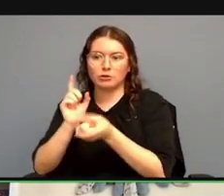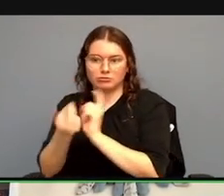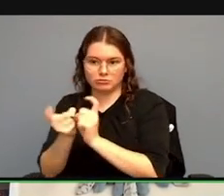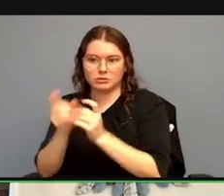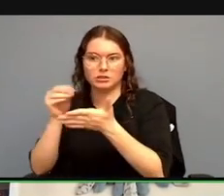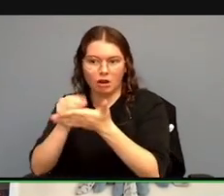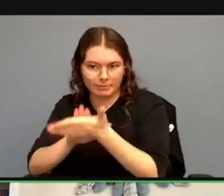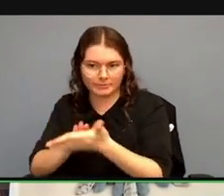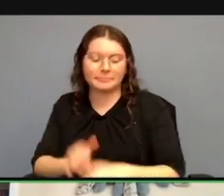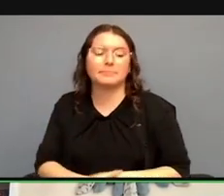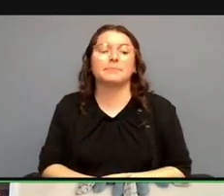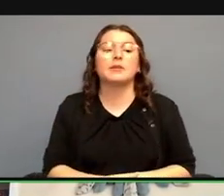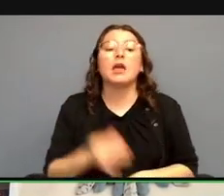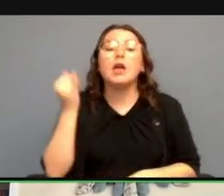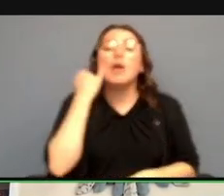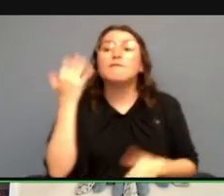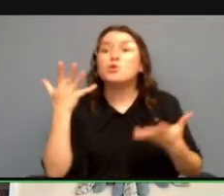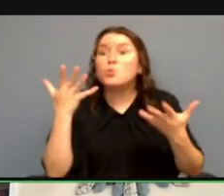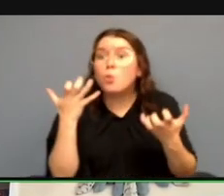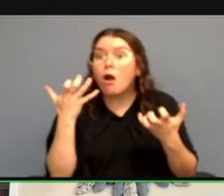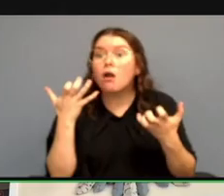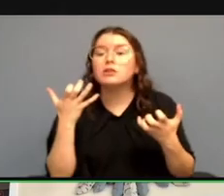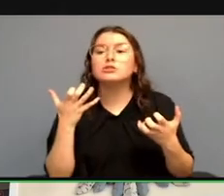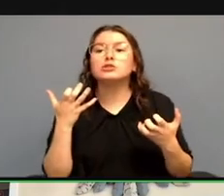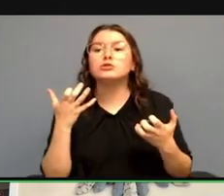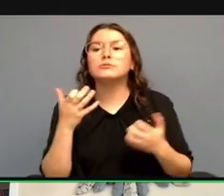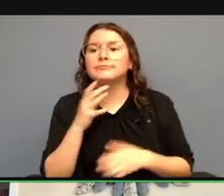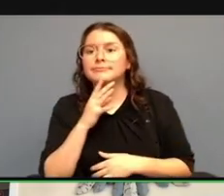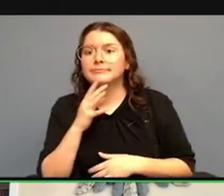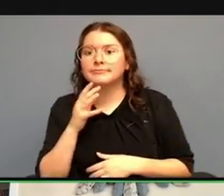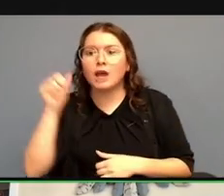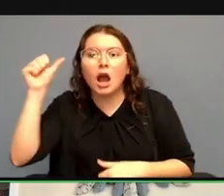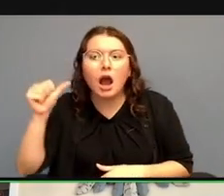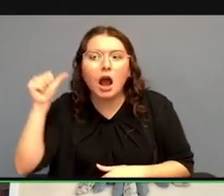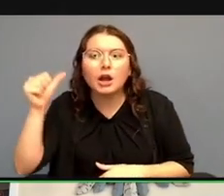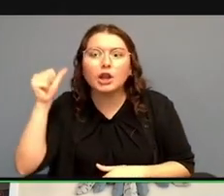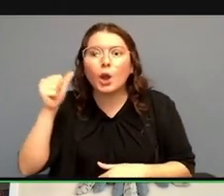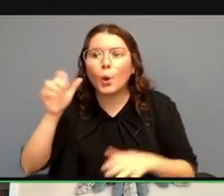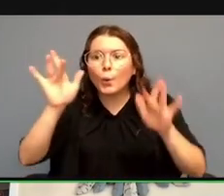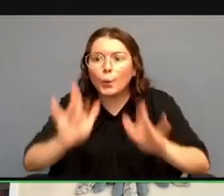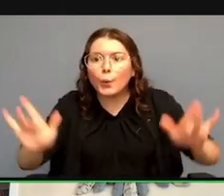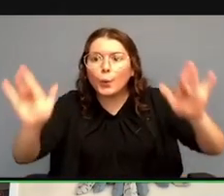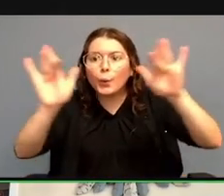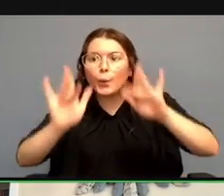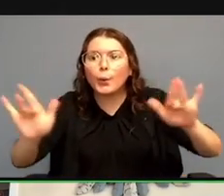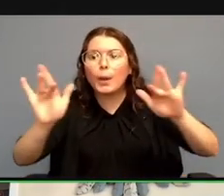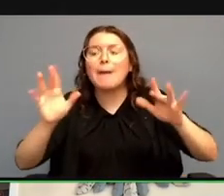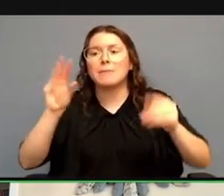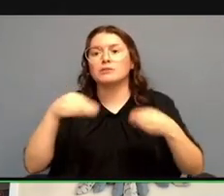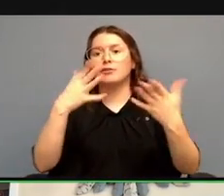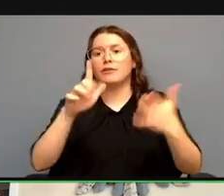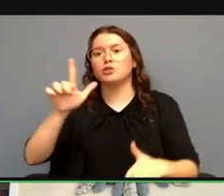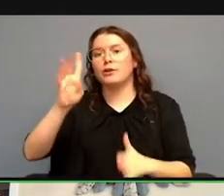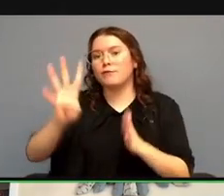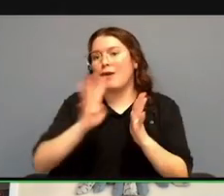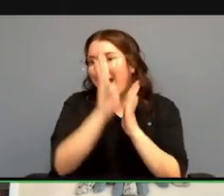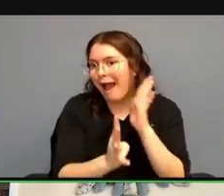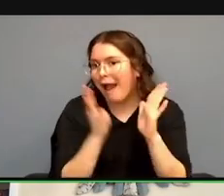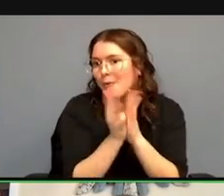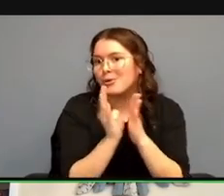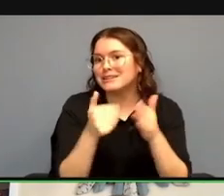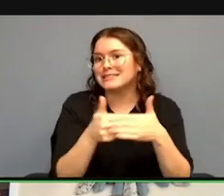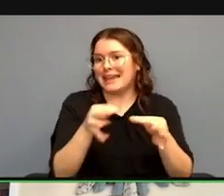If you want to audio record a meeting, you have to provide 24 hours of